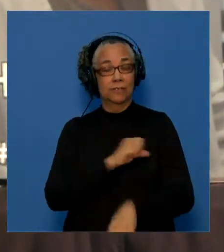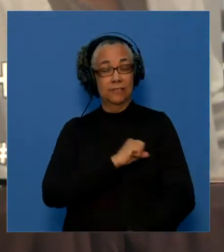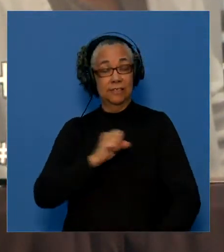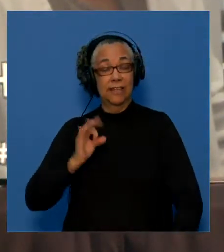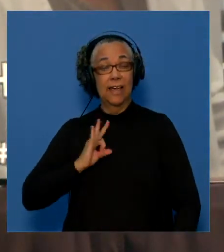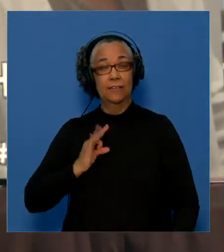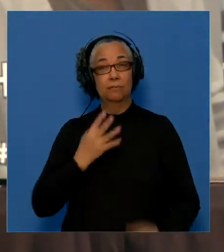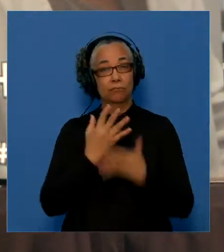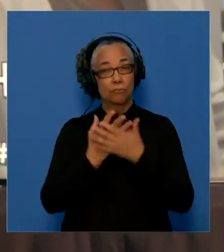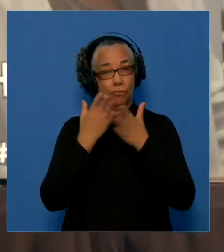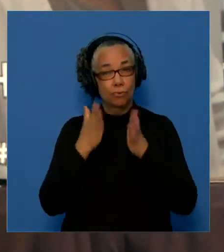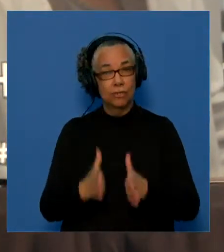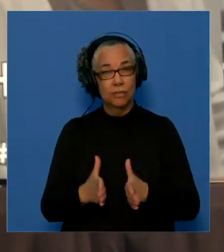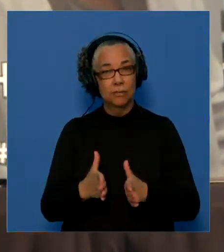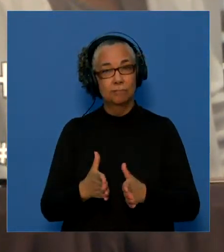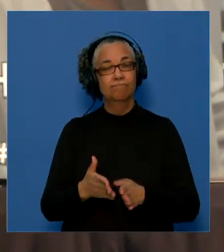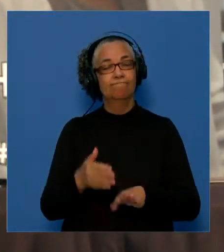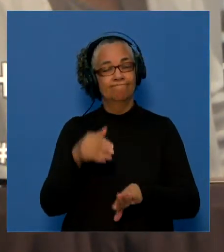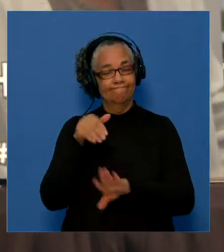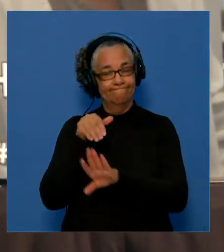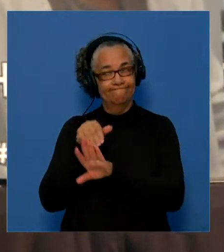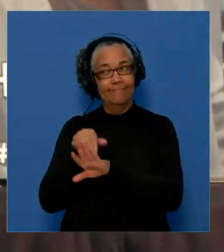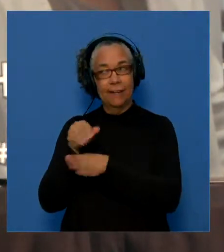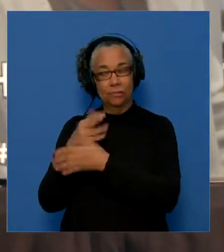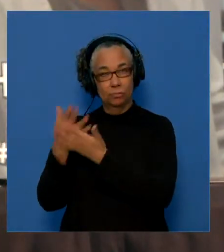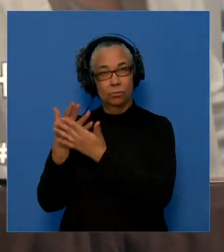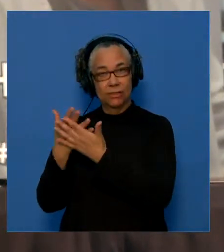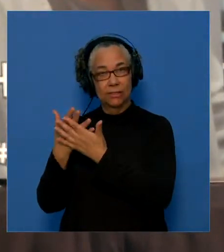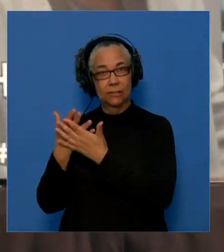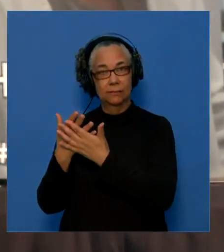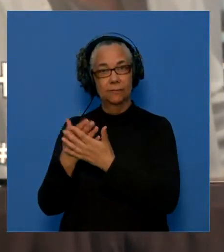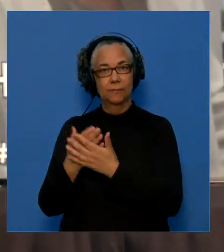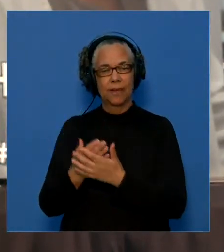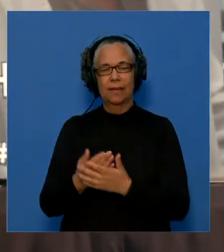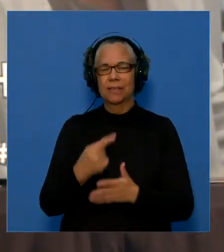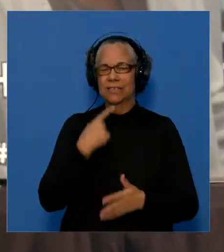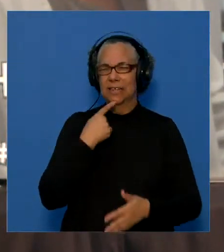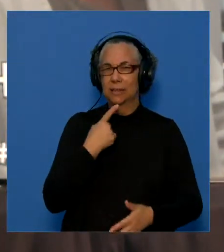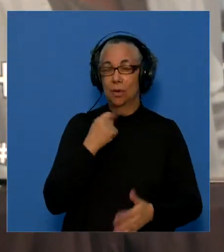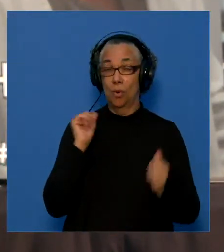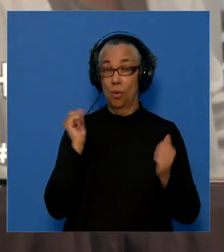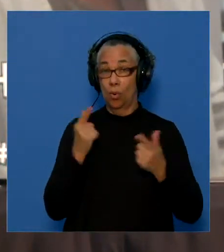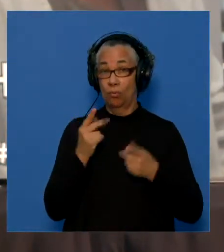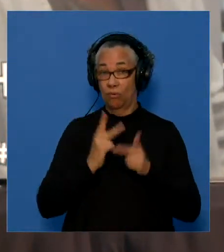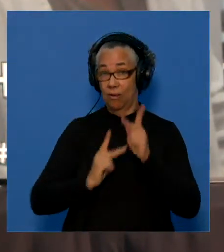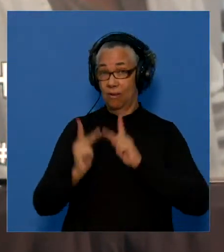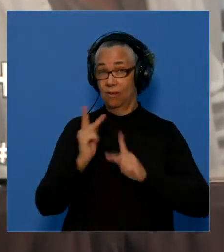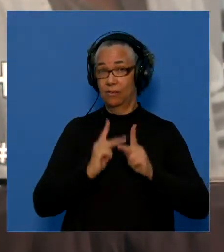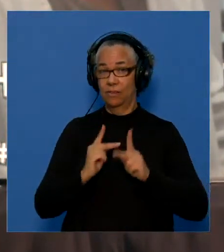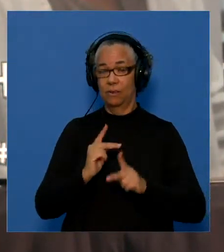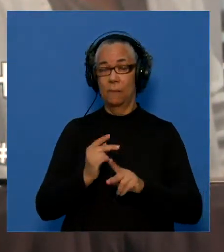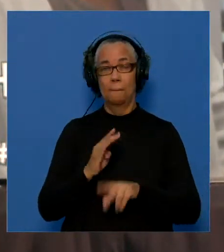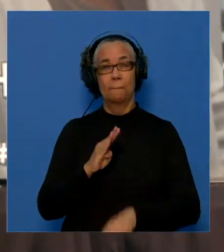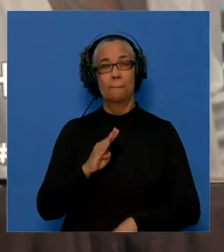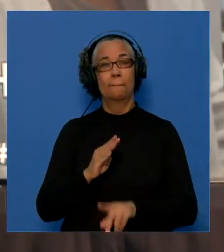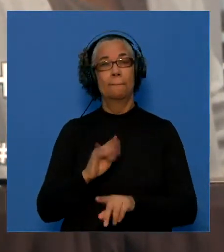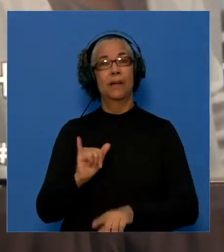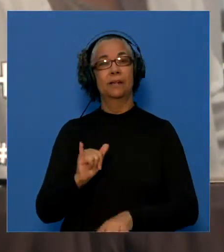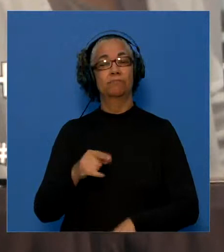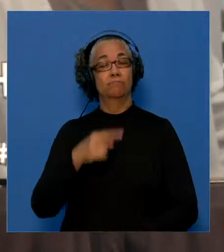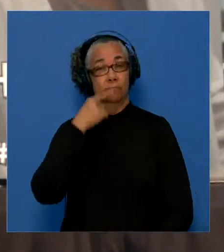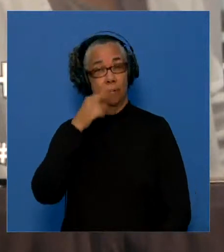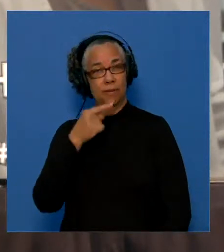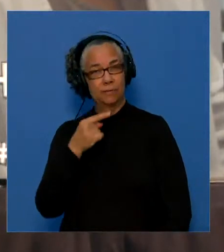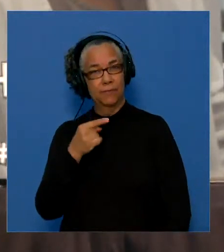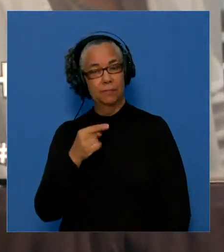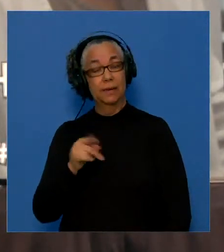at all our facilities. I should note that all visits by members of the public to our facilities have been suspended